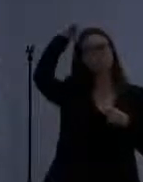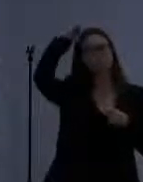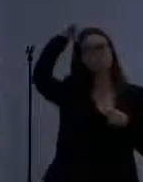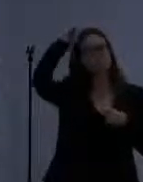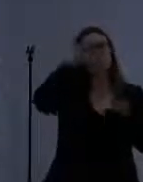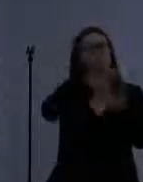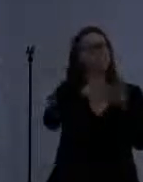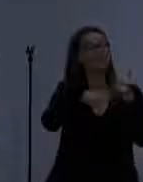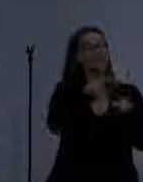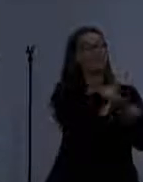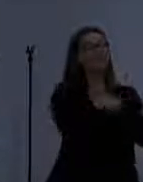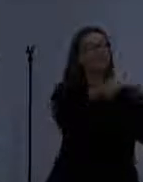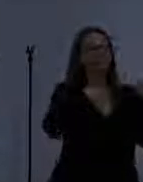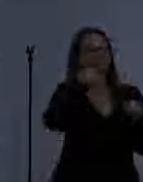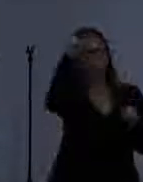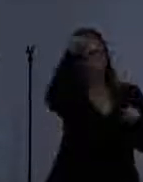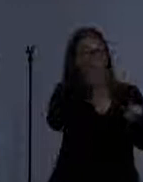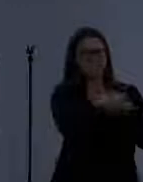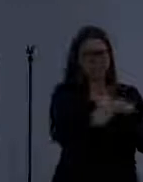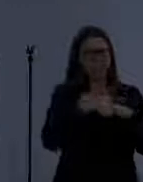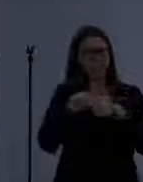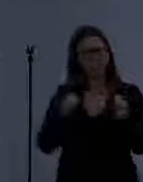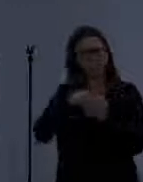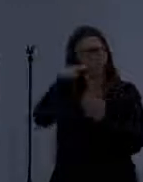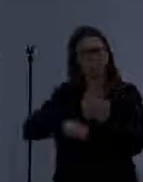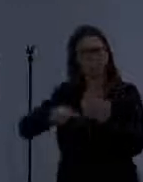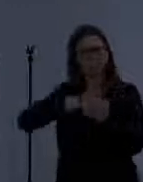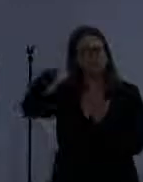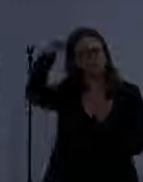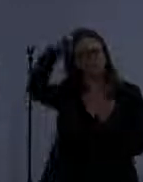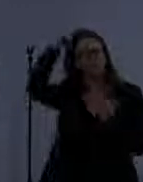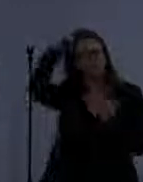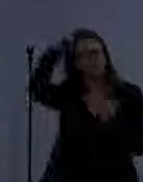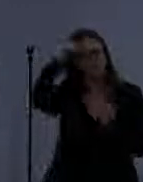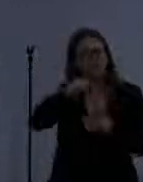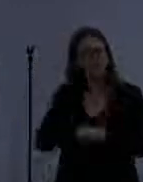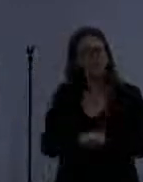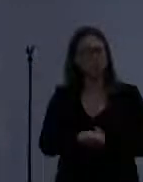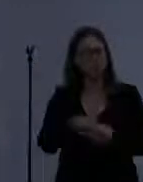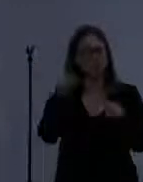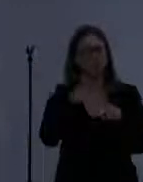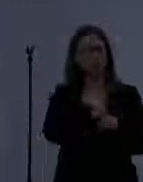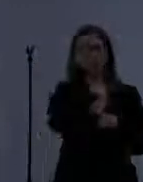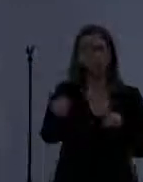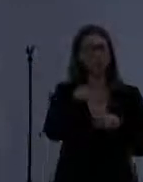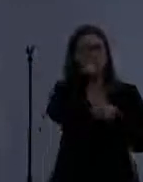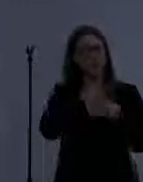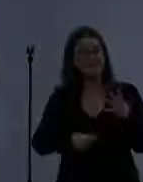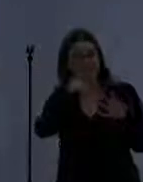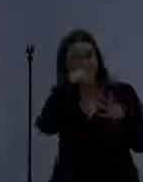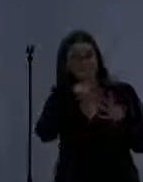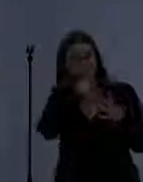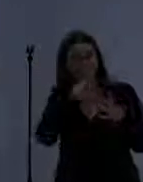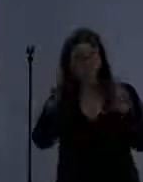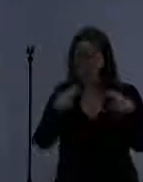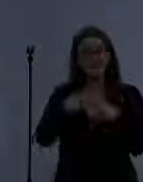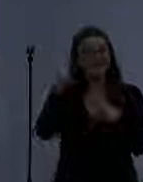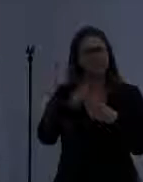So although that's focused about support workers, it's important for people with disability and families to know,